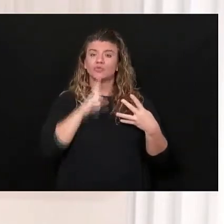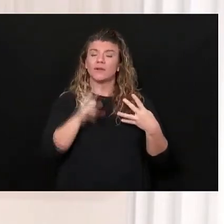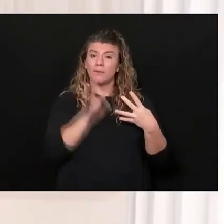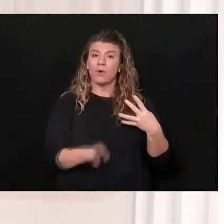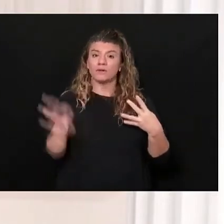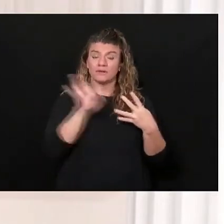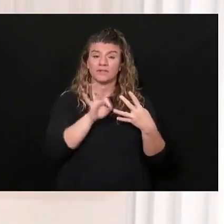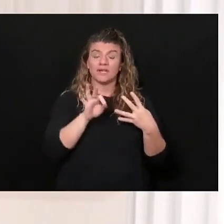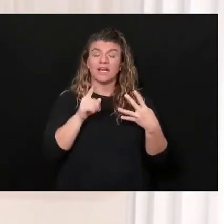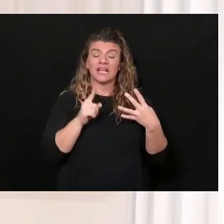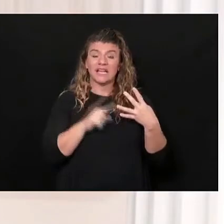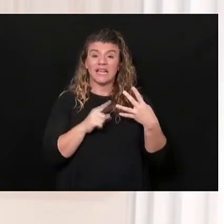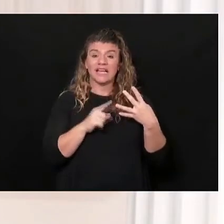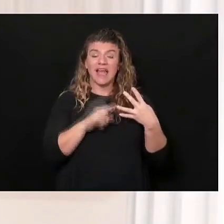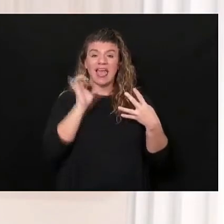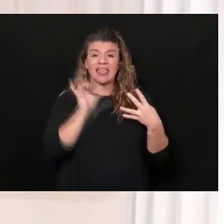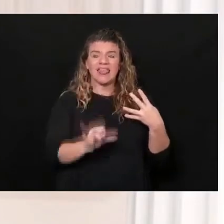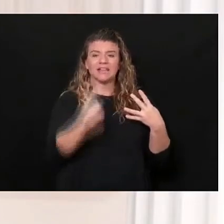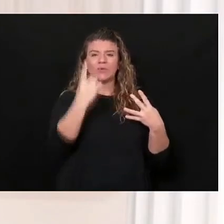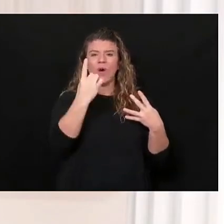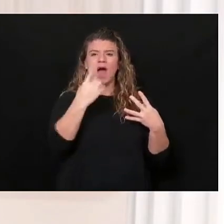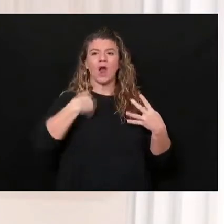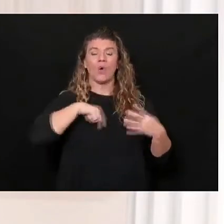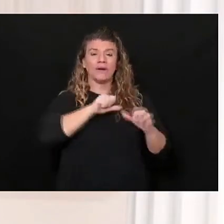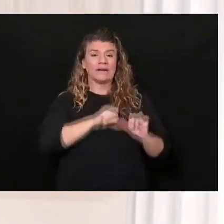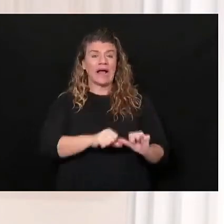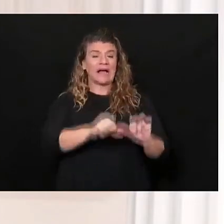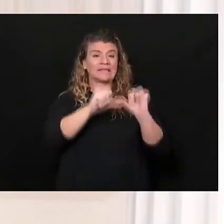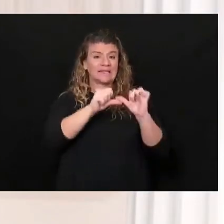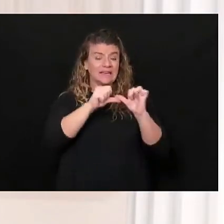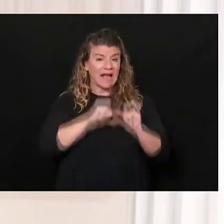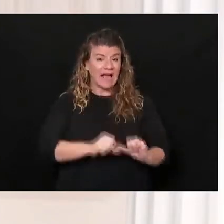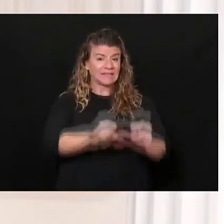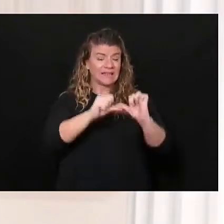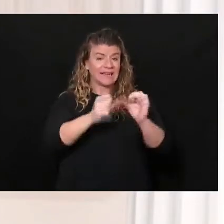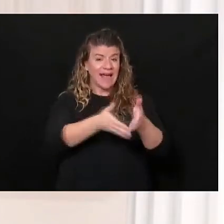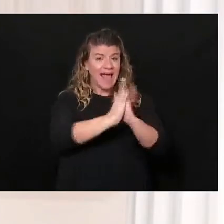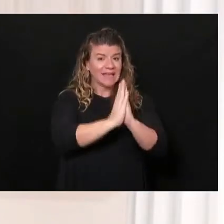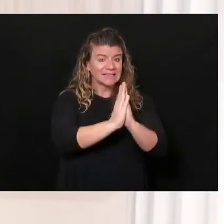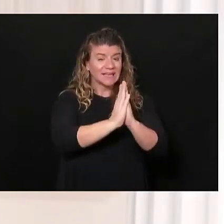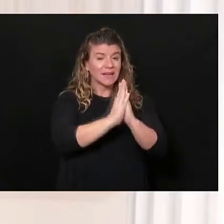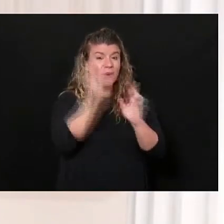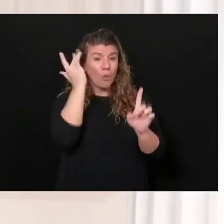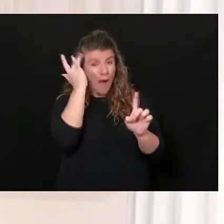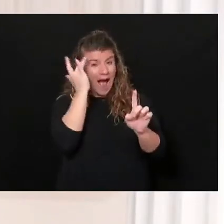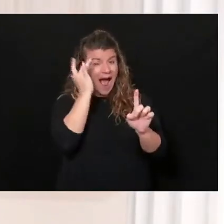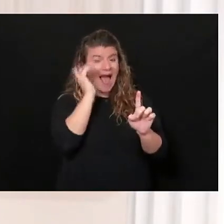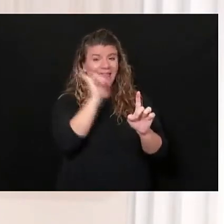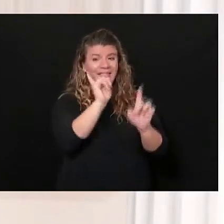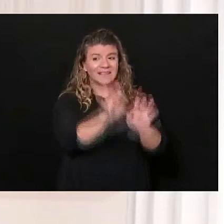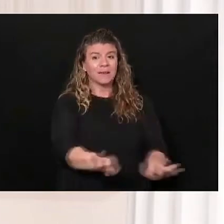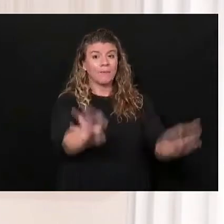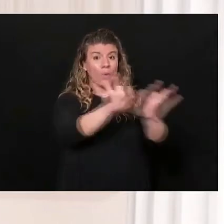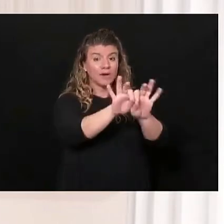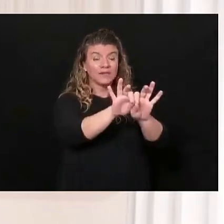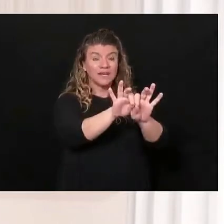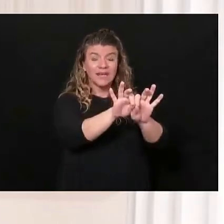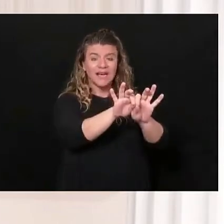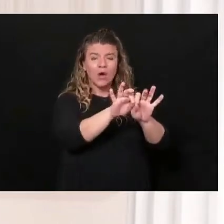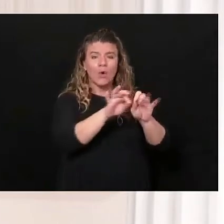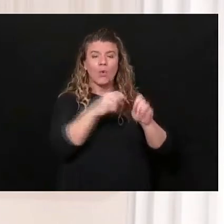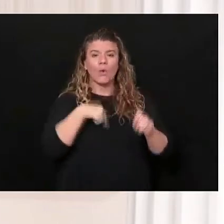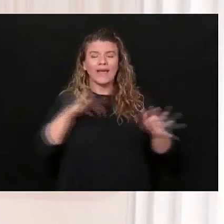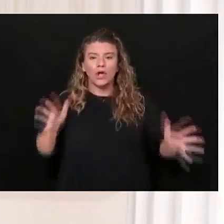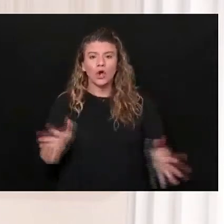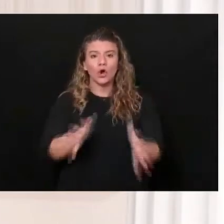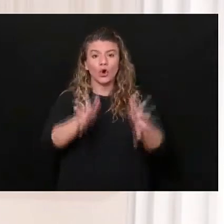is the part that we constantly ask about, but it's important that we continue to